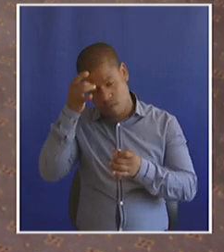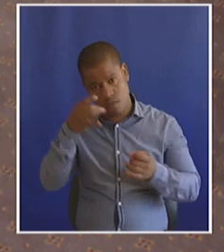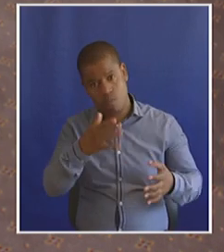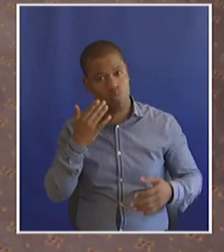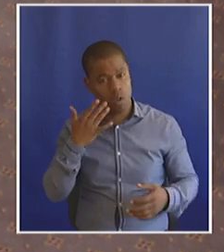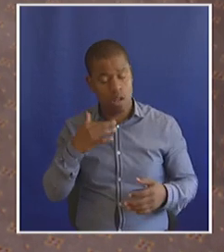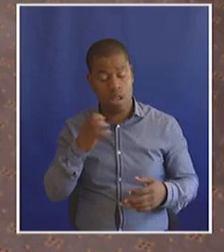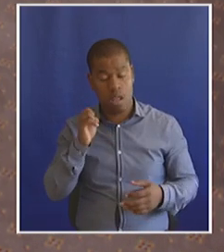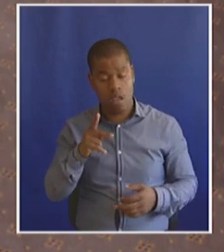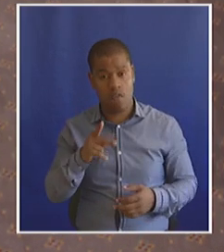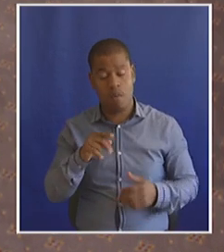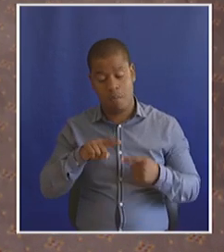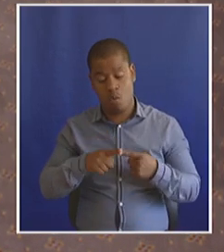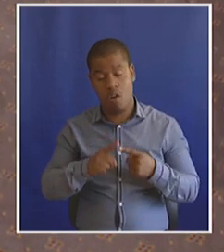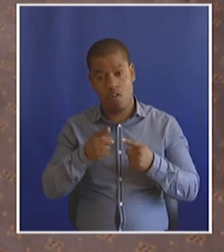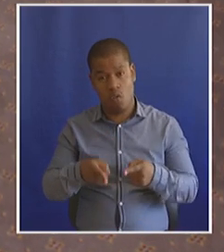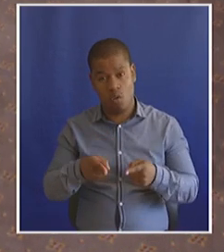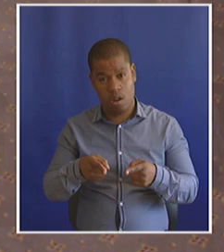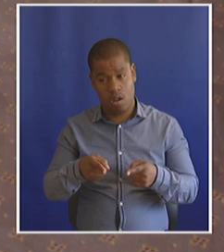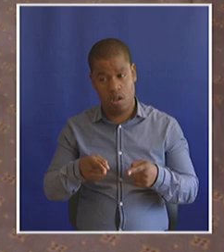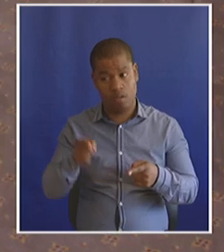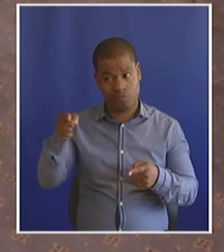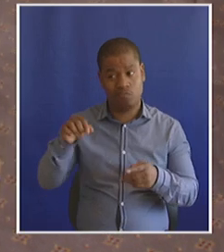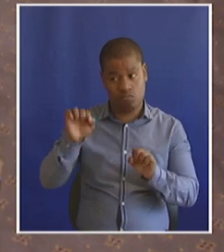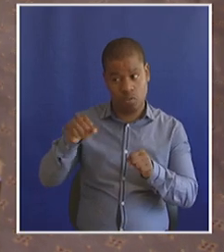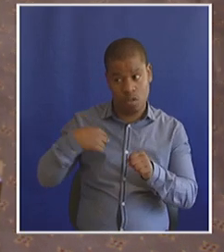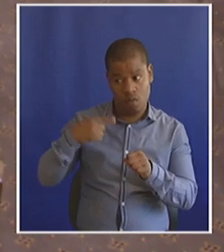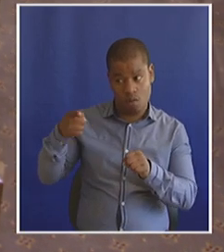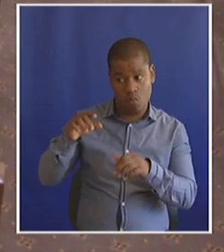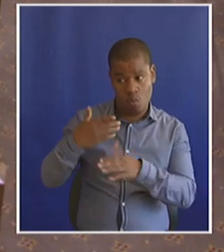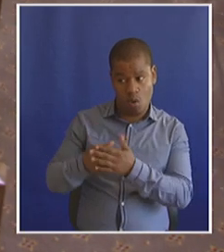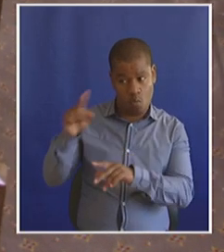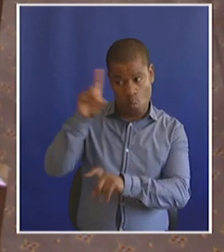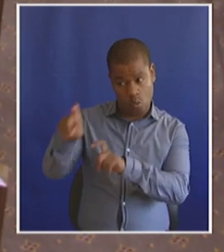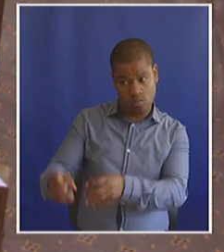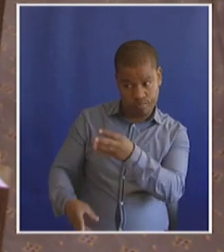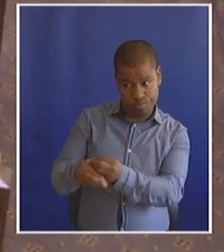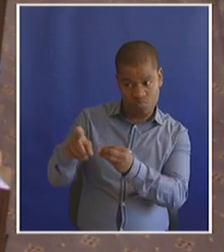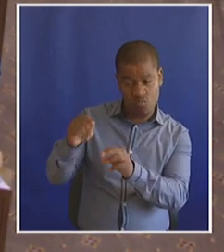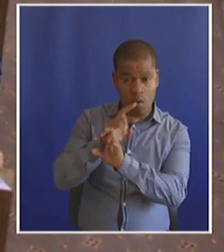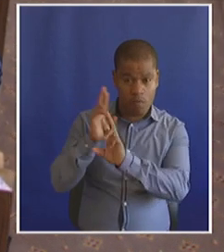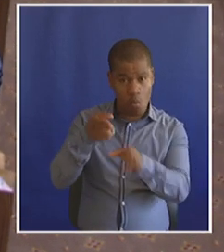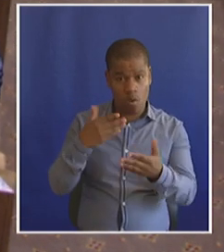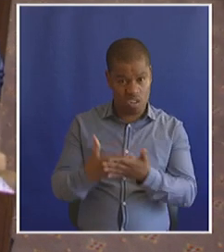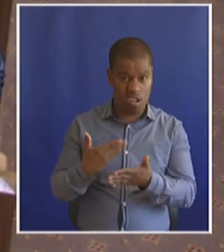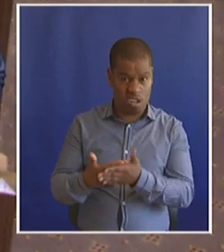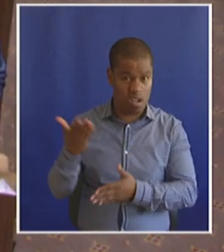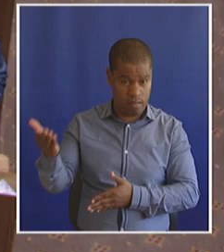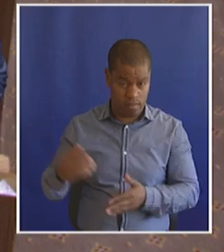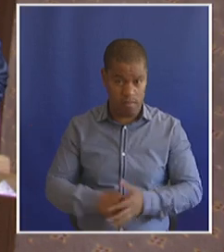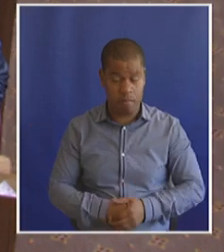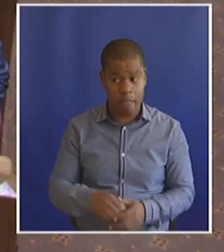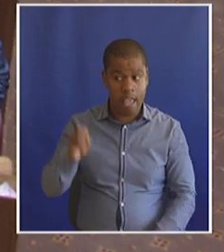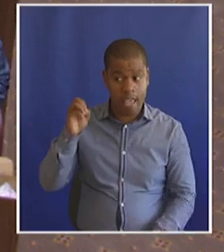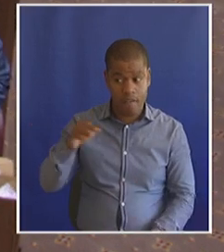able to handle all the follow-up questions on all for the department that he's standing in. If not